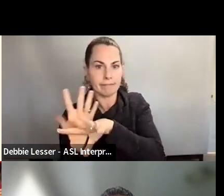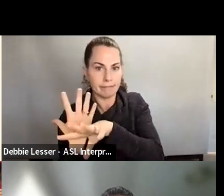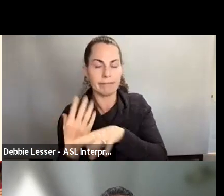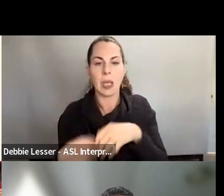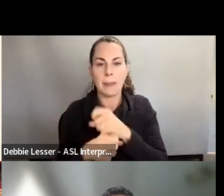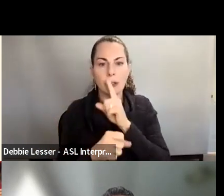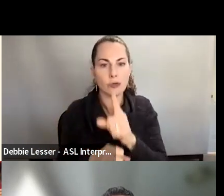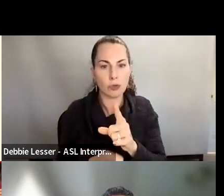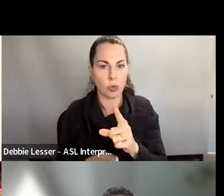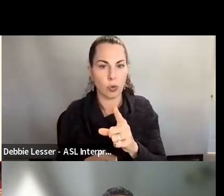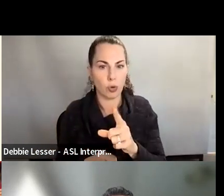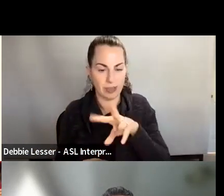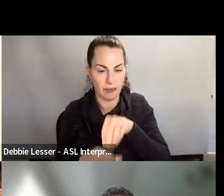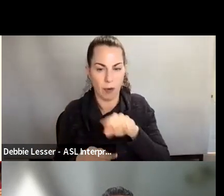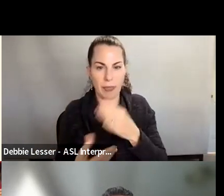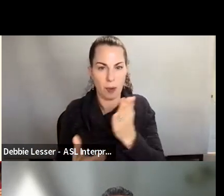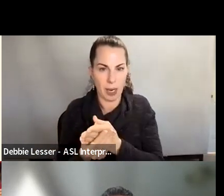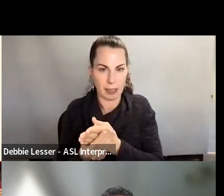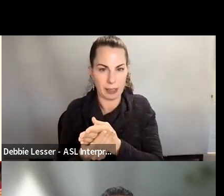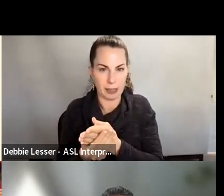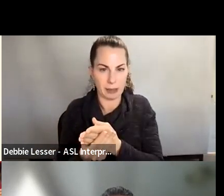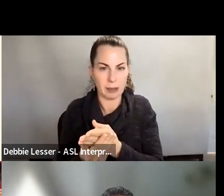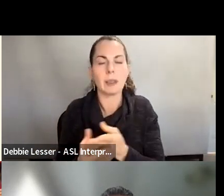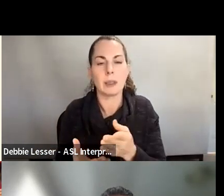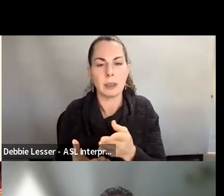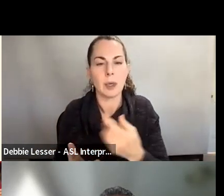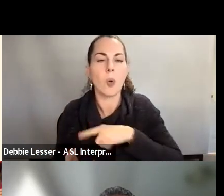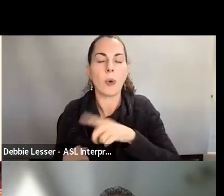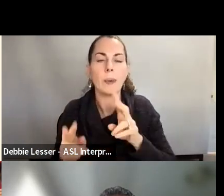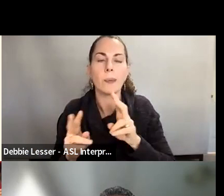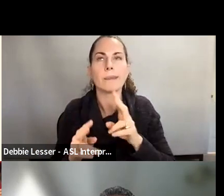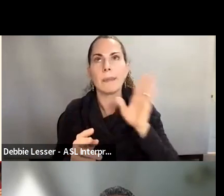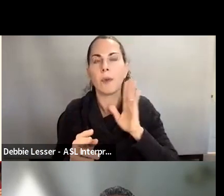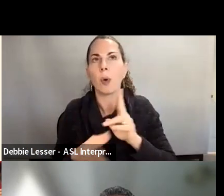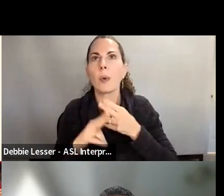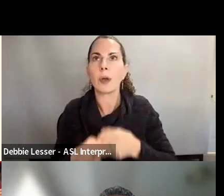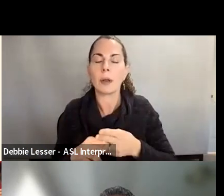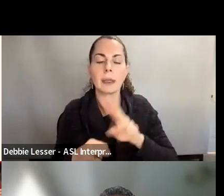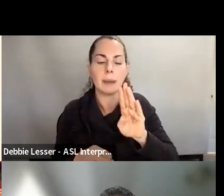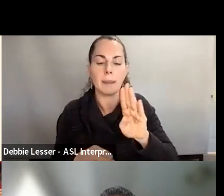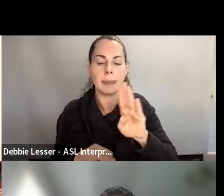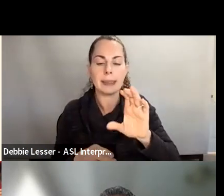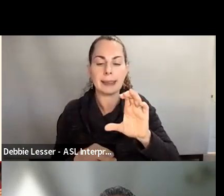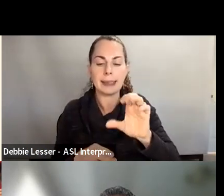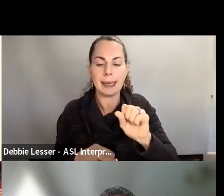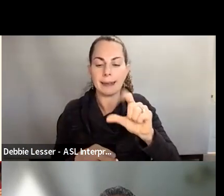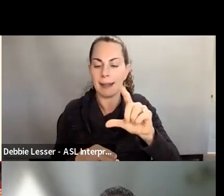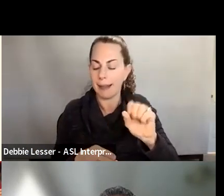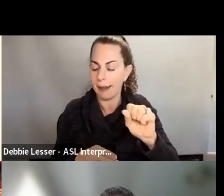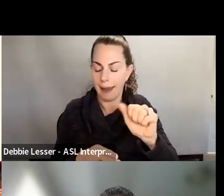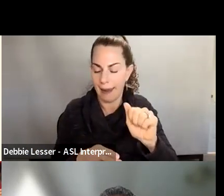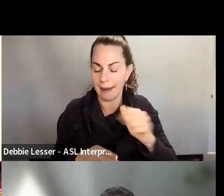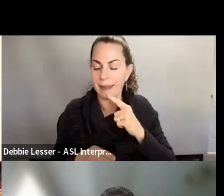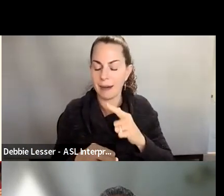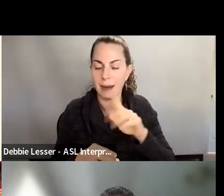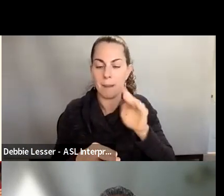can be assessed for we used to call it the Bilingual Clinical Staff Language Assessment, the BCSLA. And,